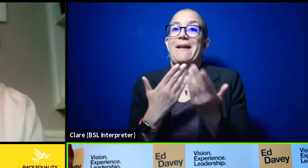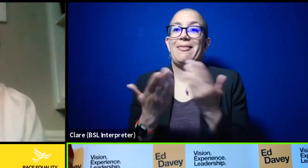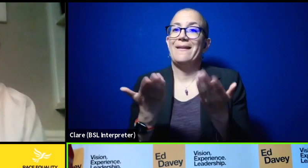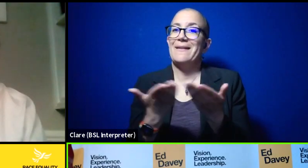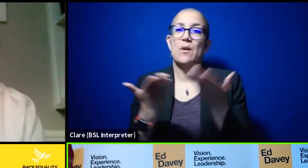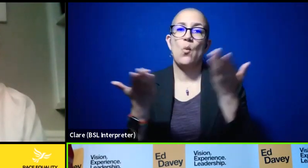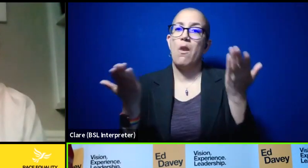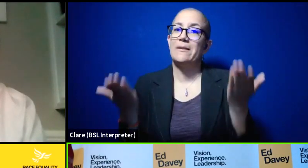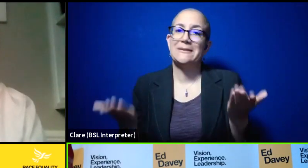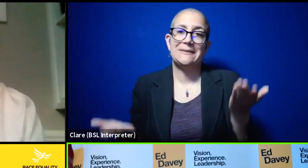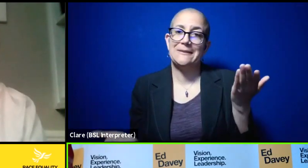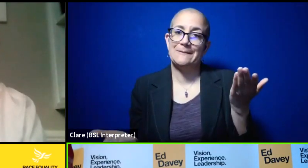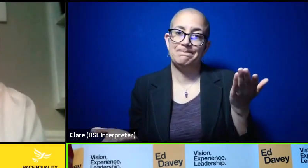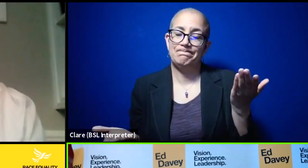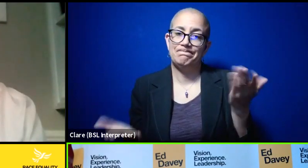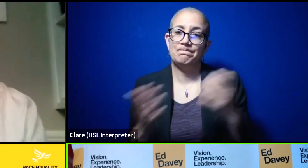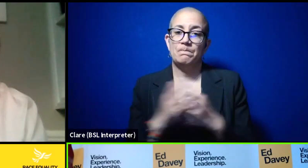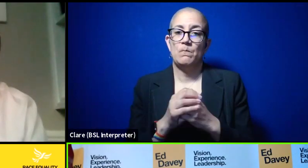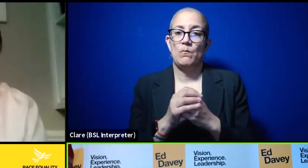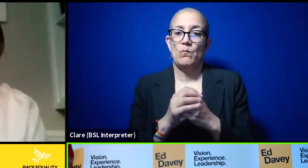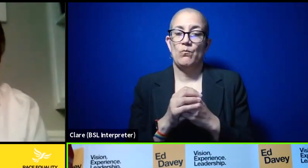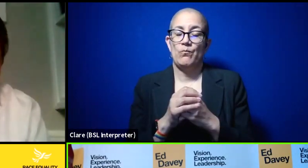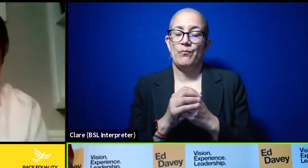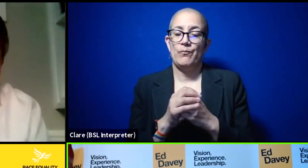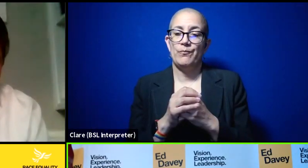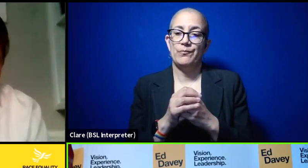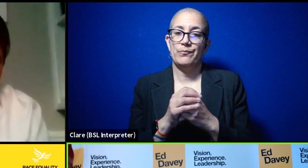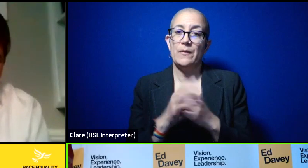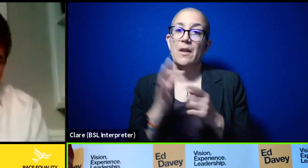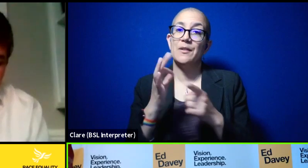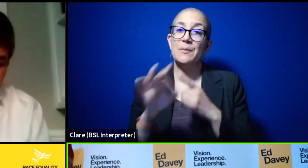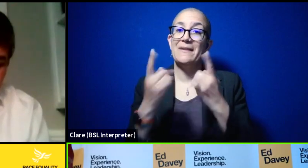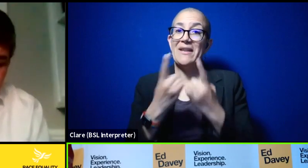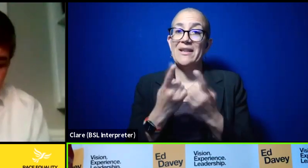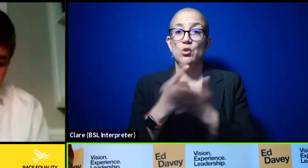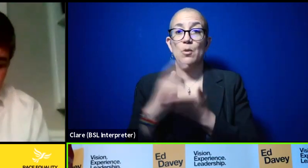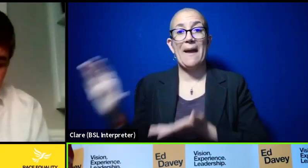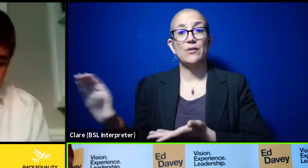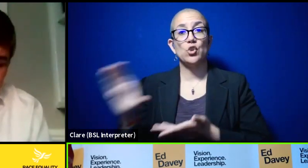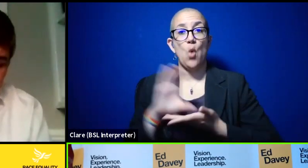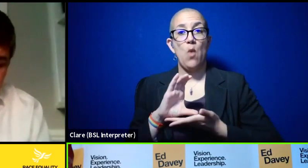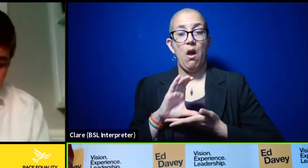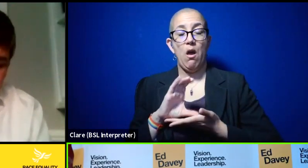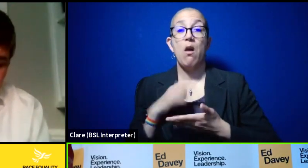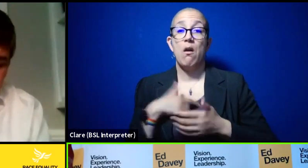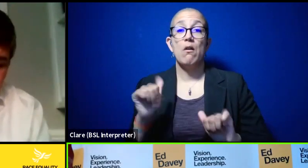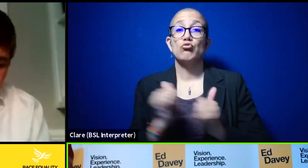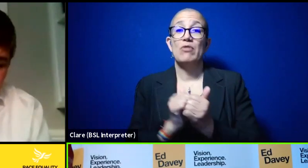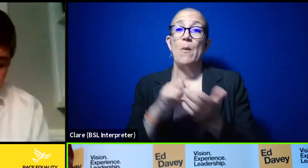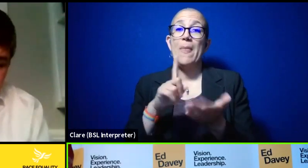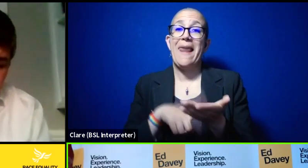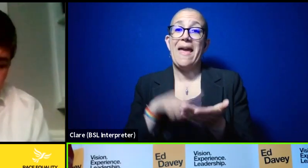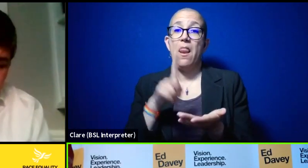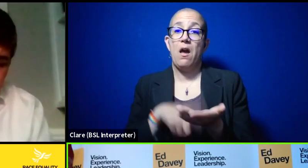inequalities. The specific issue on donors, again, I agree with Layla on that one too.